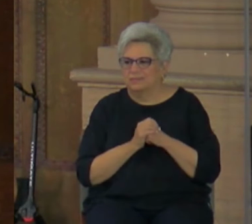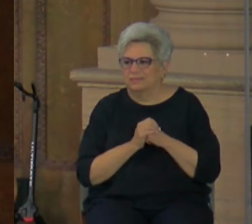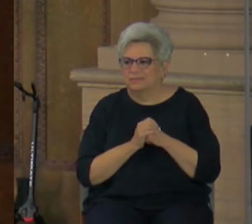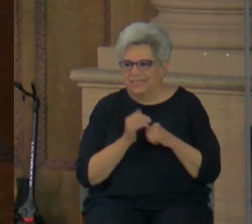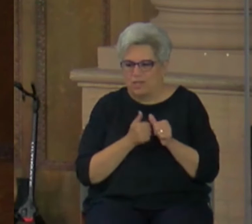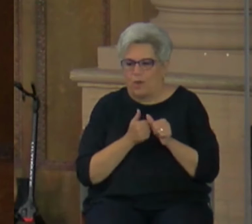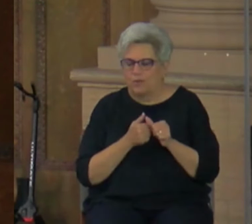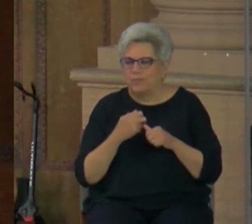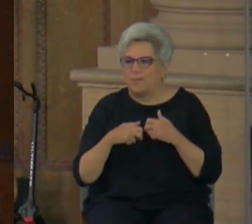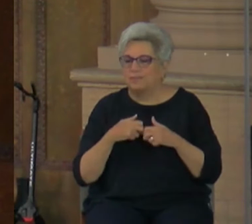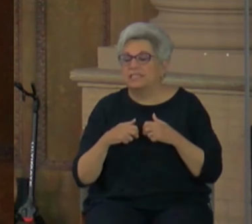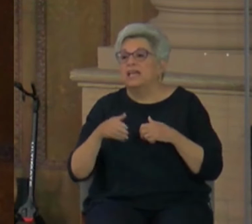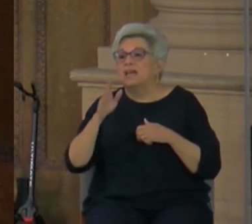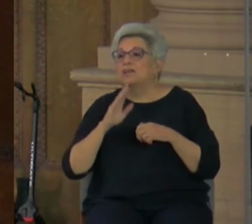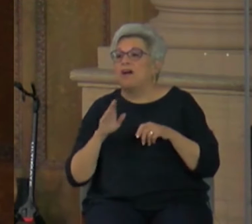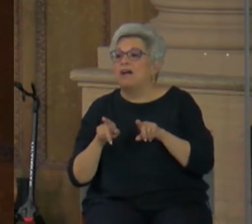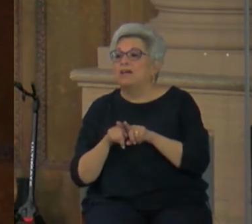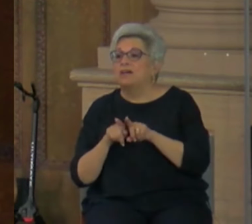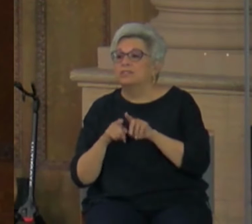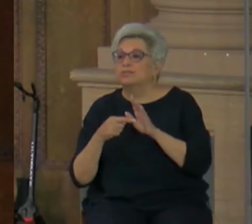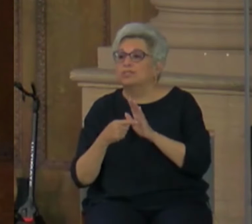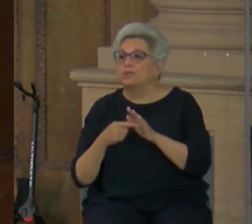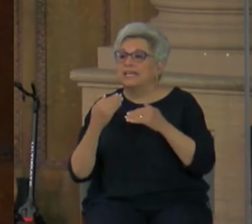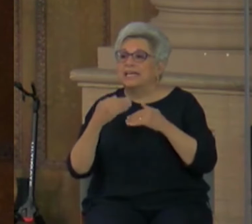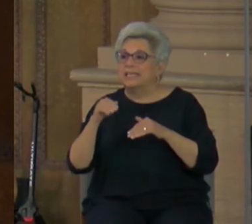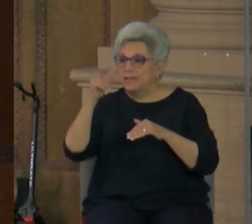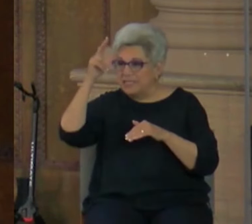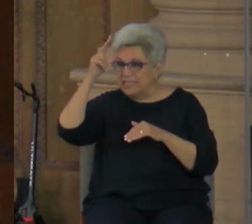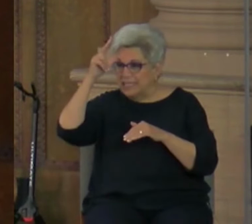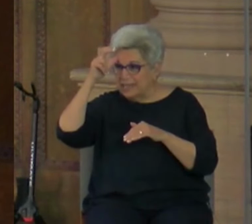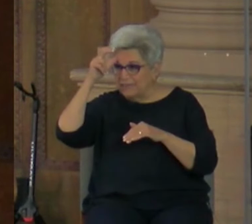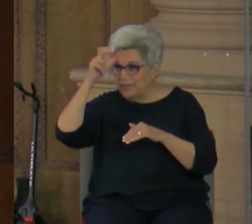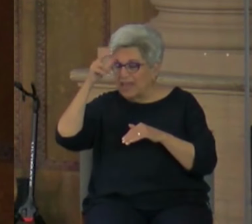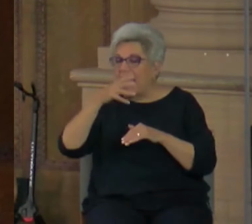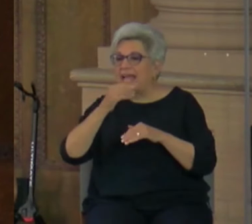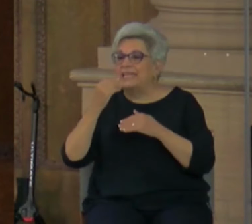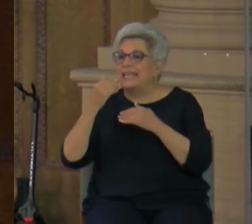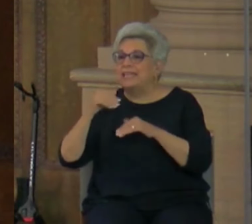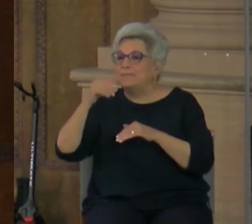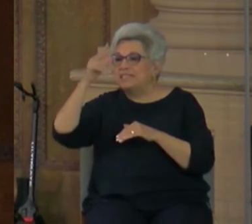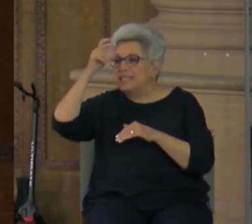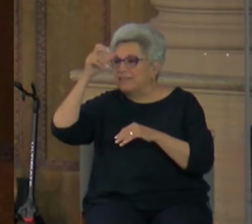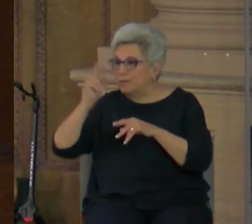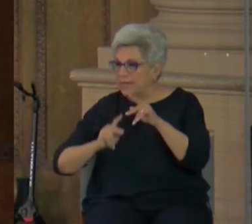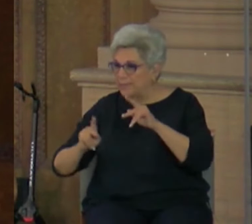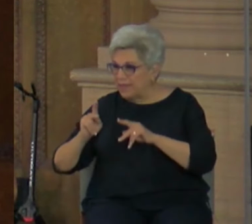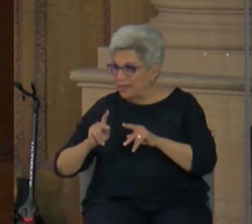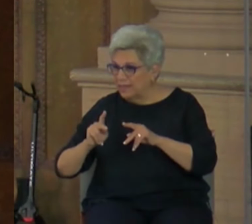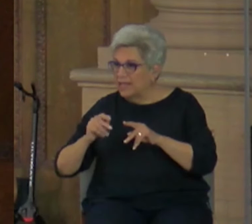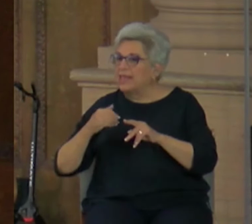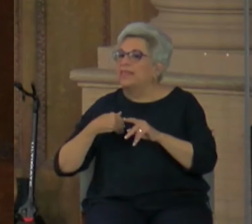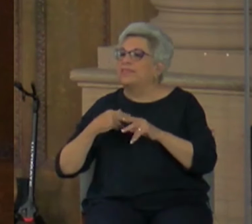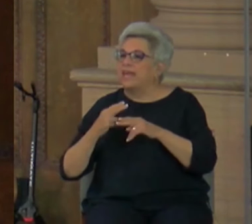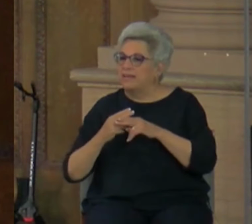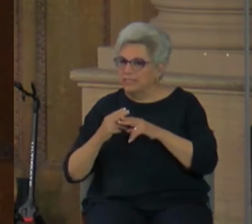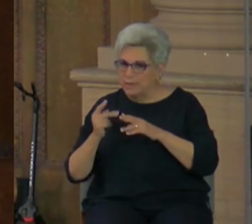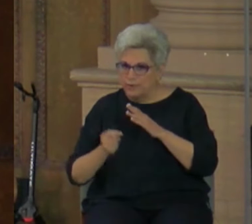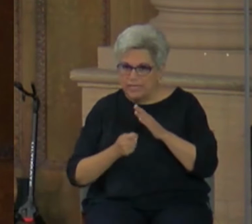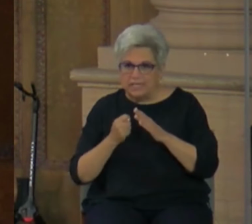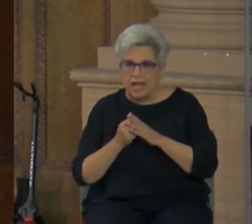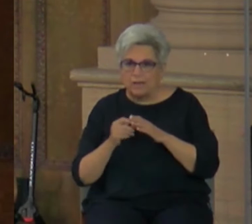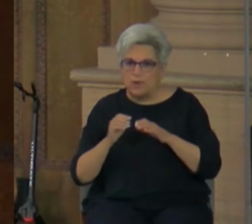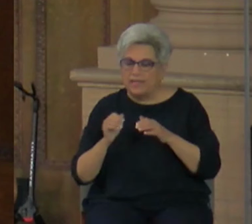And then God also shows him that he limits not only evil as a force, but he limits evil people. That they have their night when they can do some damage, but every day